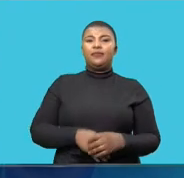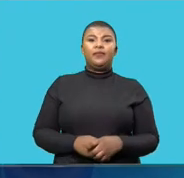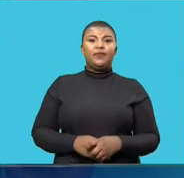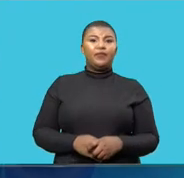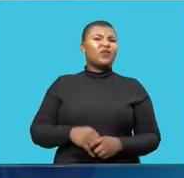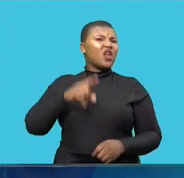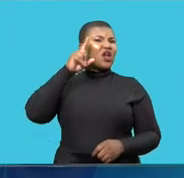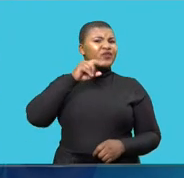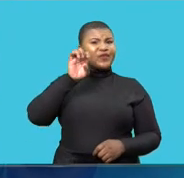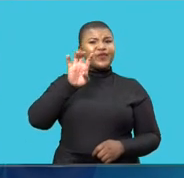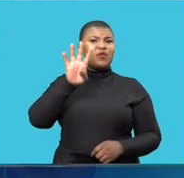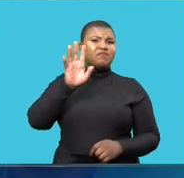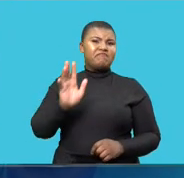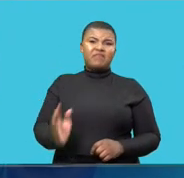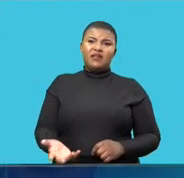dilemo di 4.